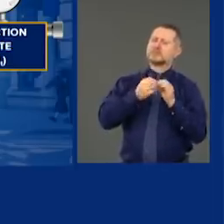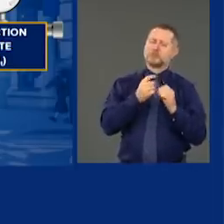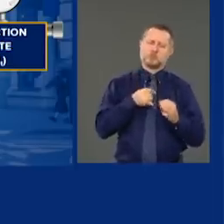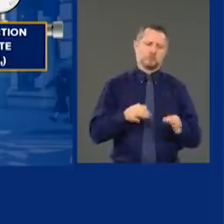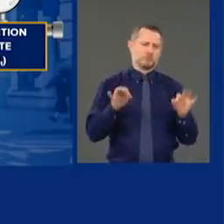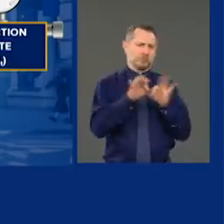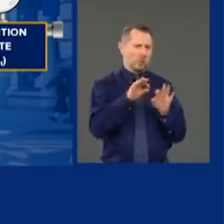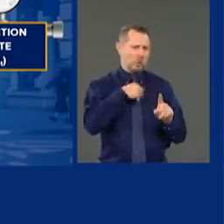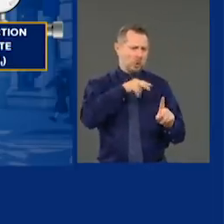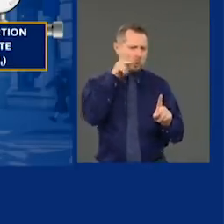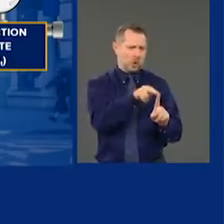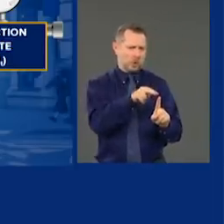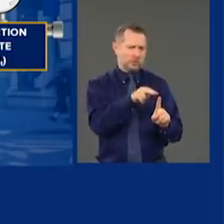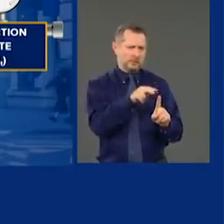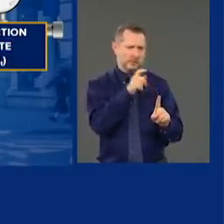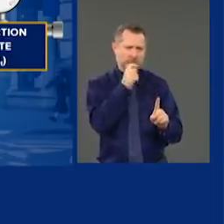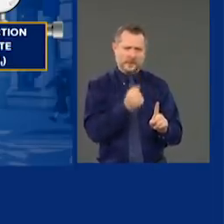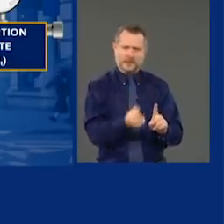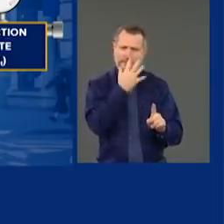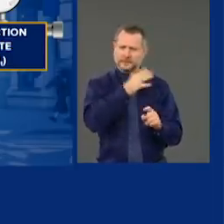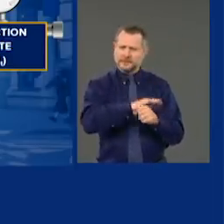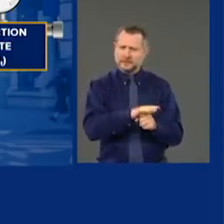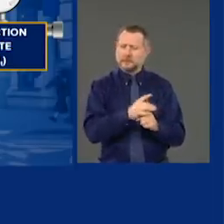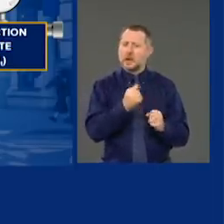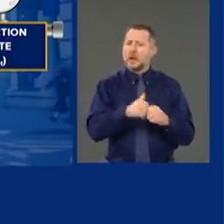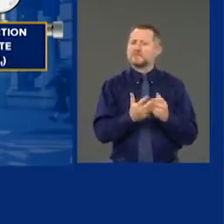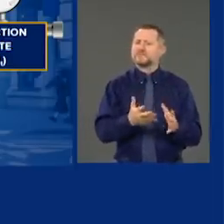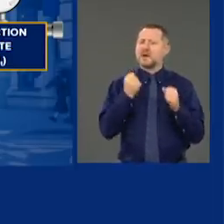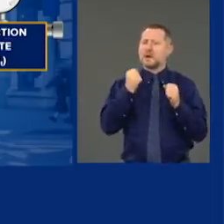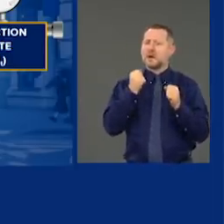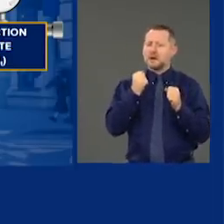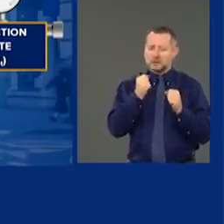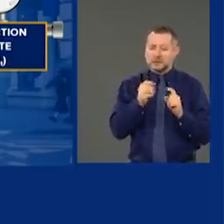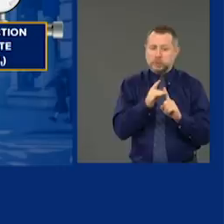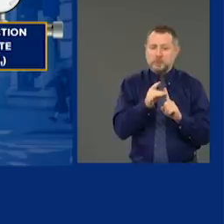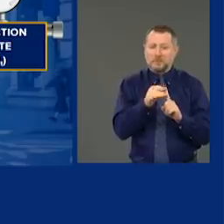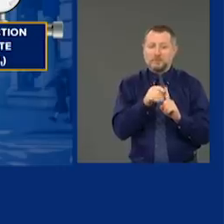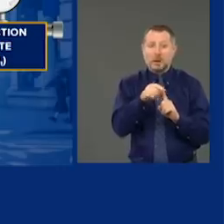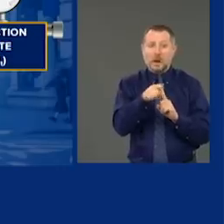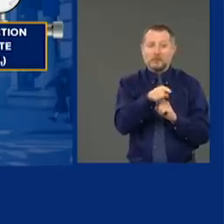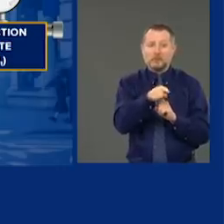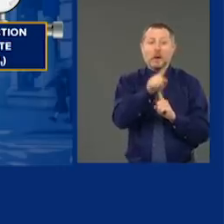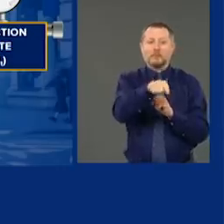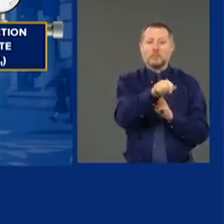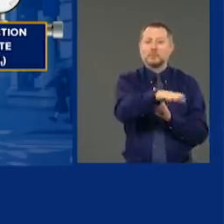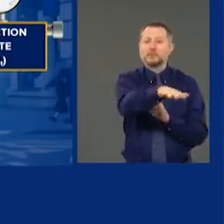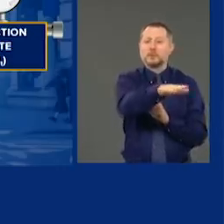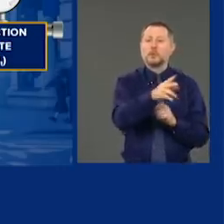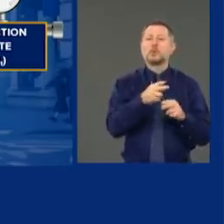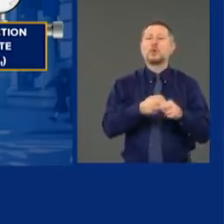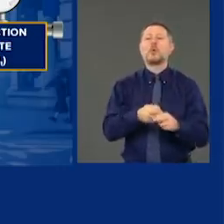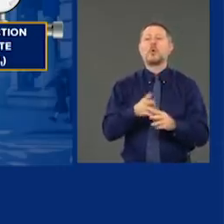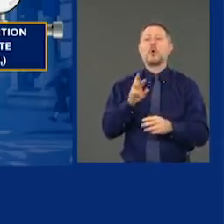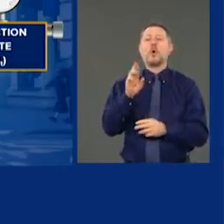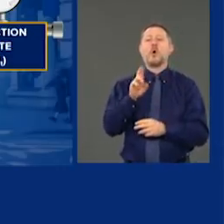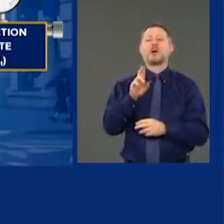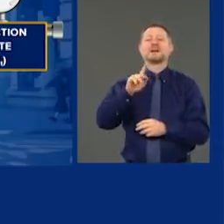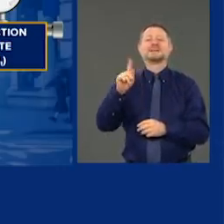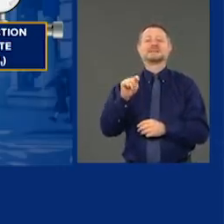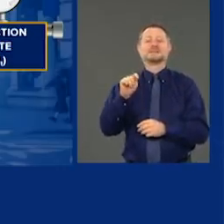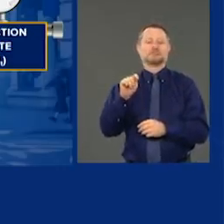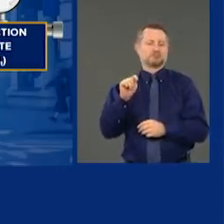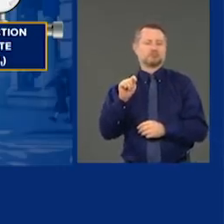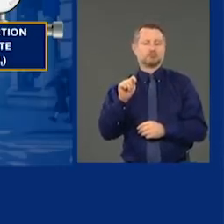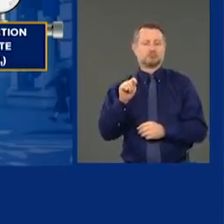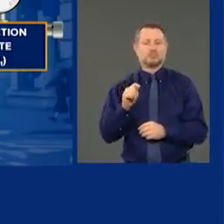of transmission. How quickly is the virus spreading? The RT, rate of transmission. If it goes